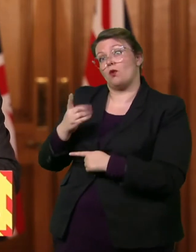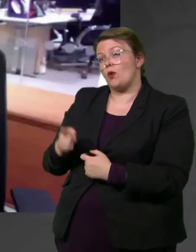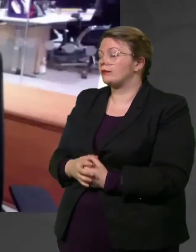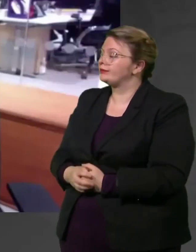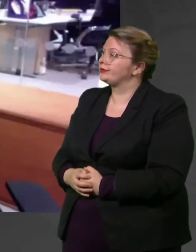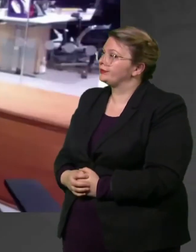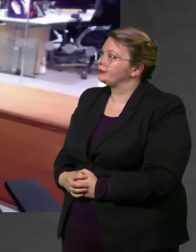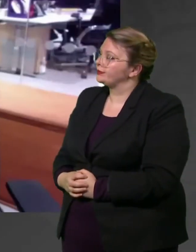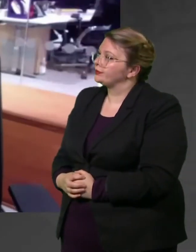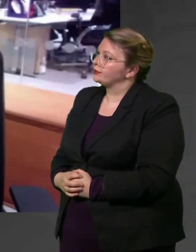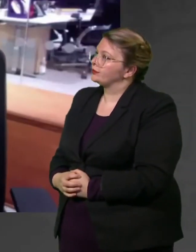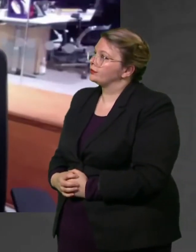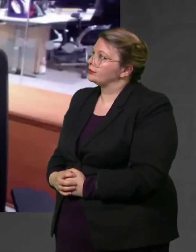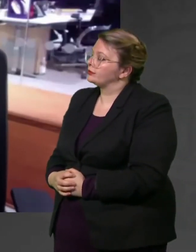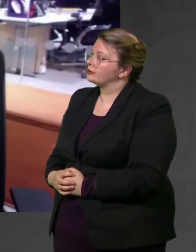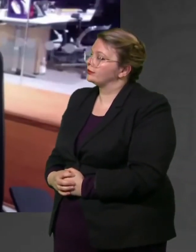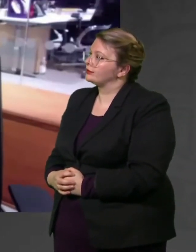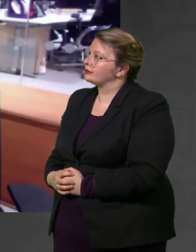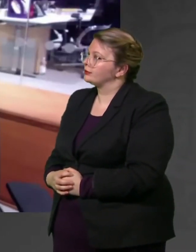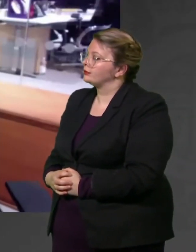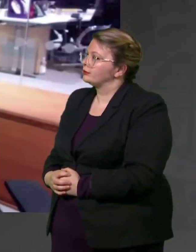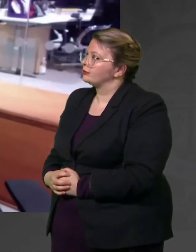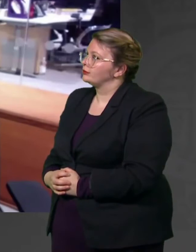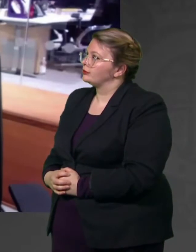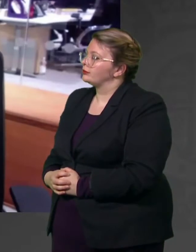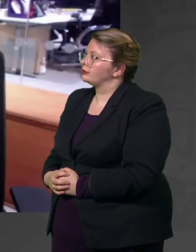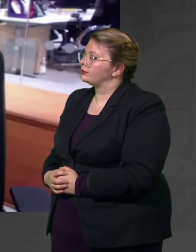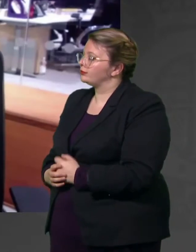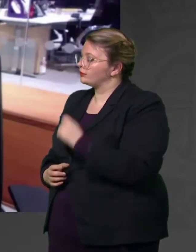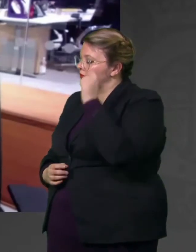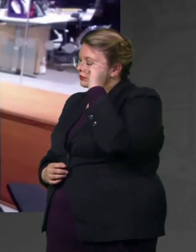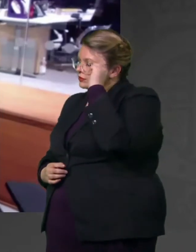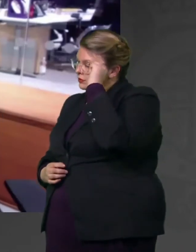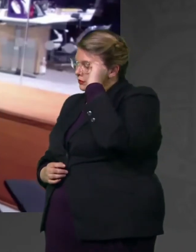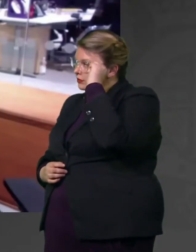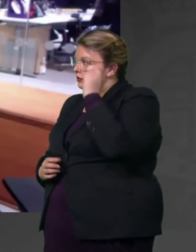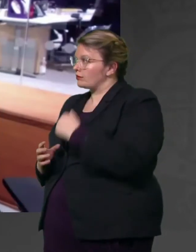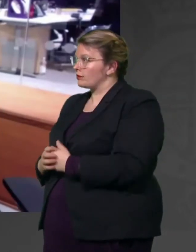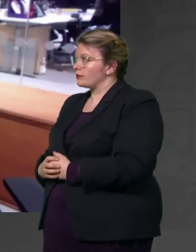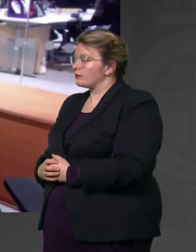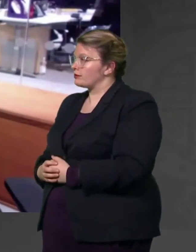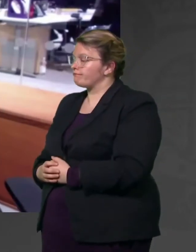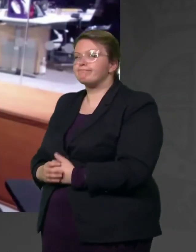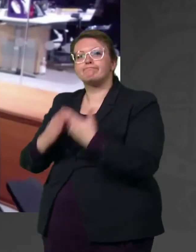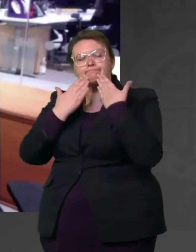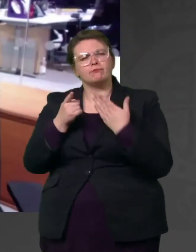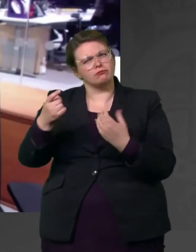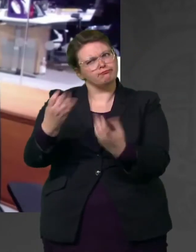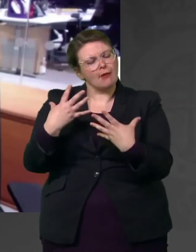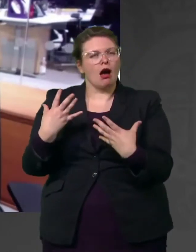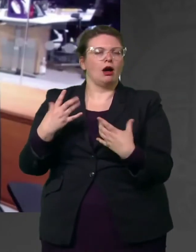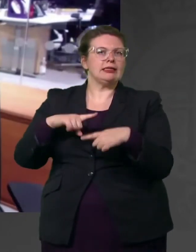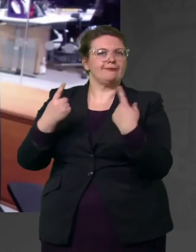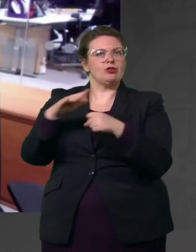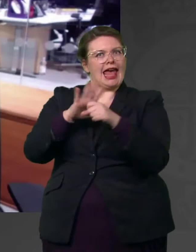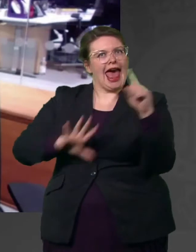Yes, thank you. So as you just set out quite starkly, different areas have very different rates of infection, it